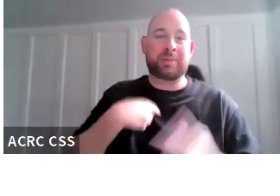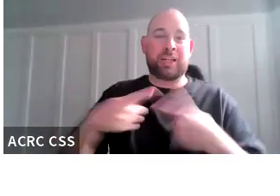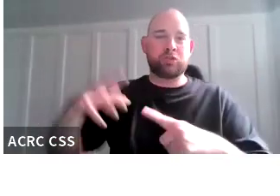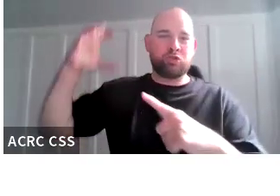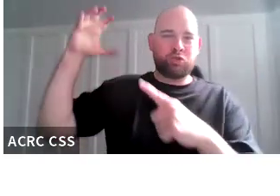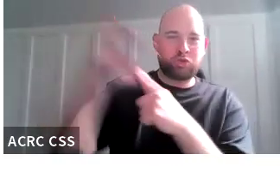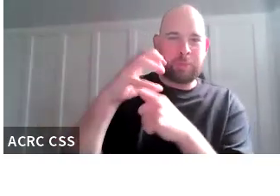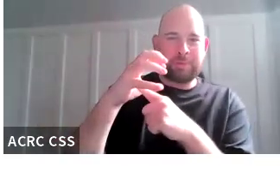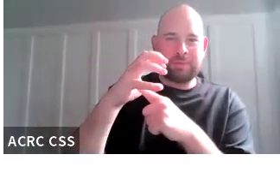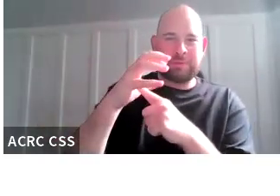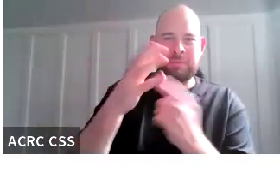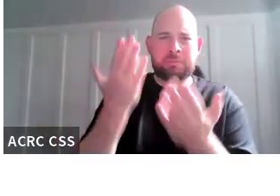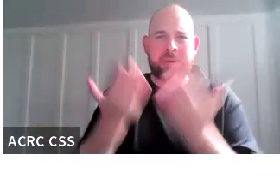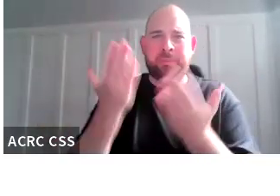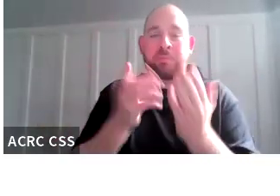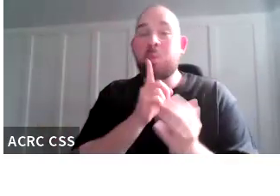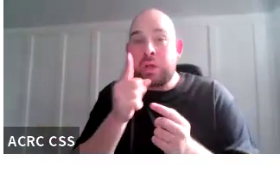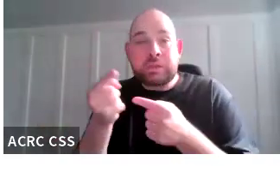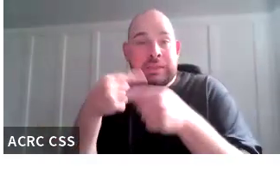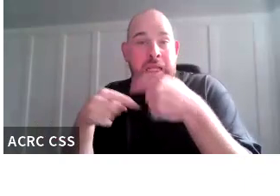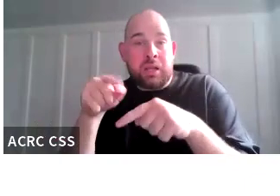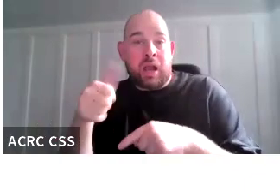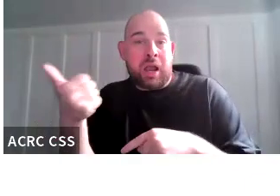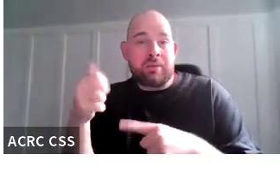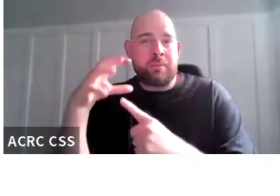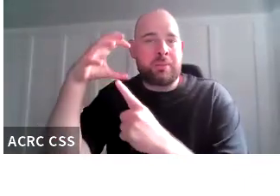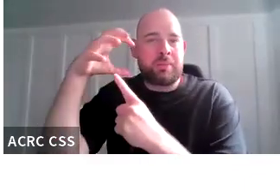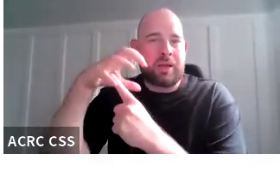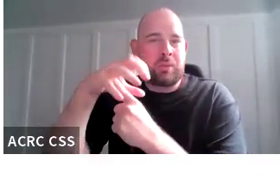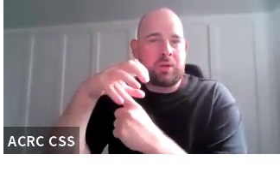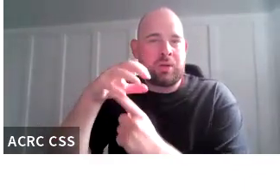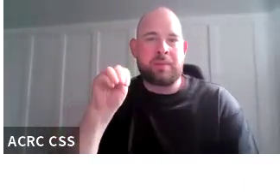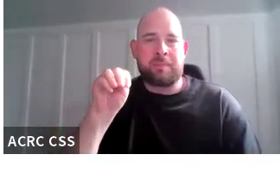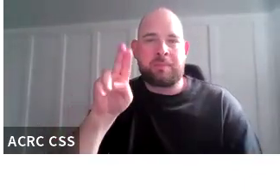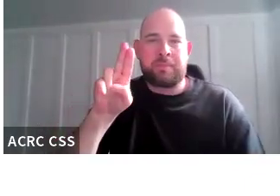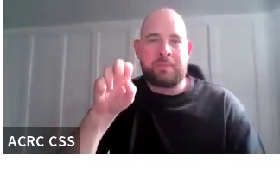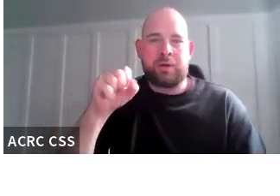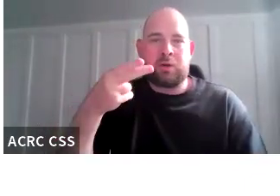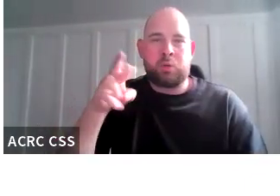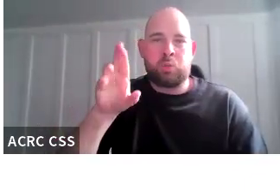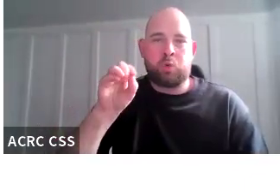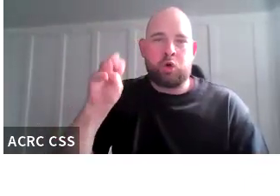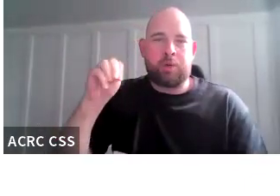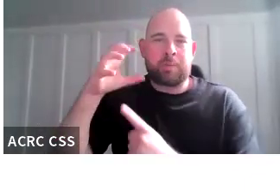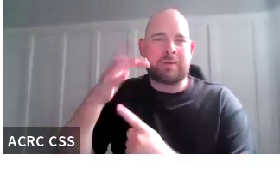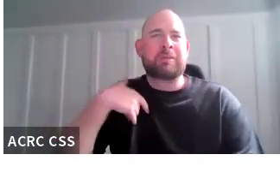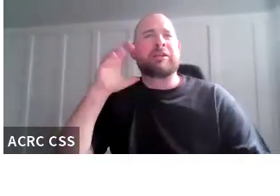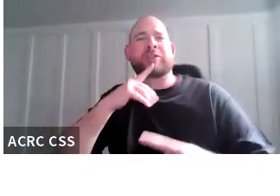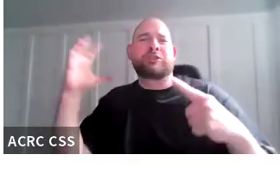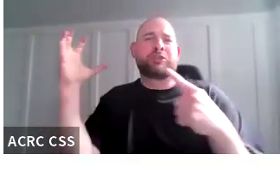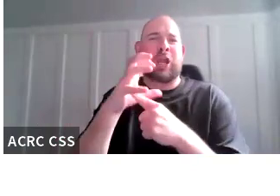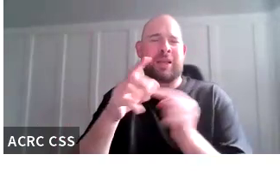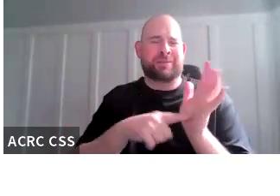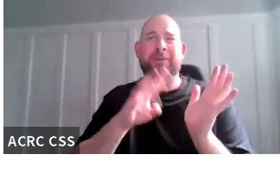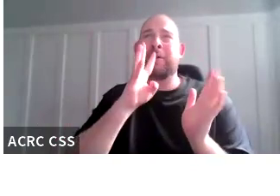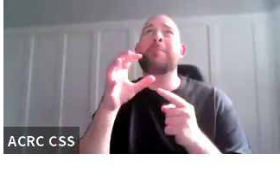is the word champ. We say champ like if we're texting it out. But another sign that may